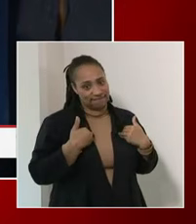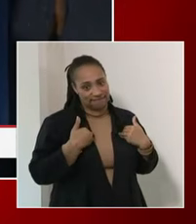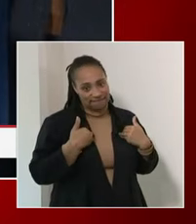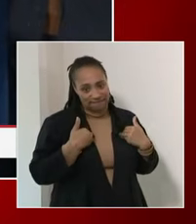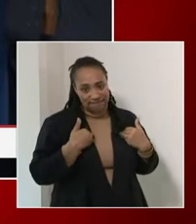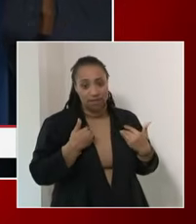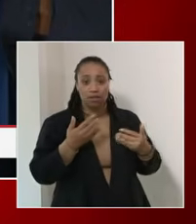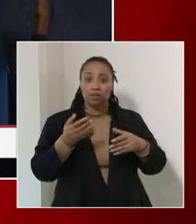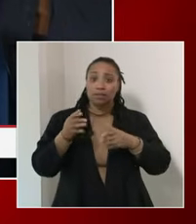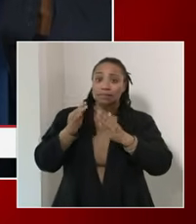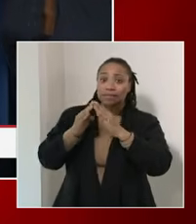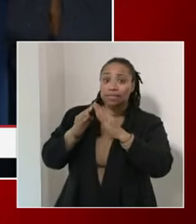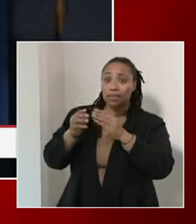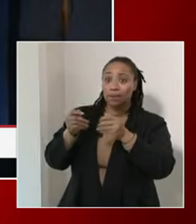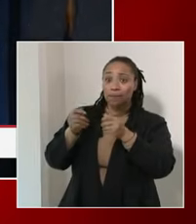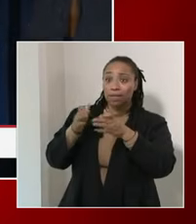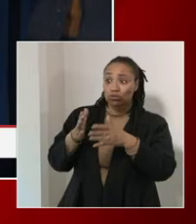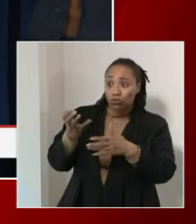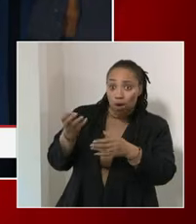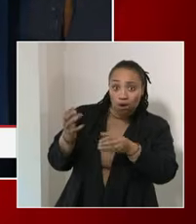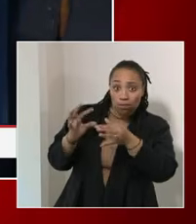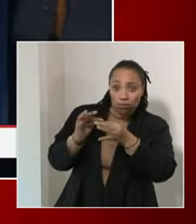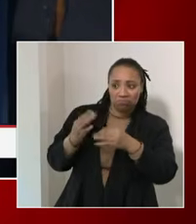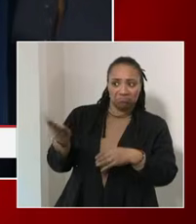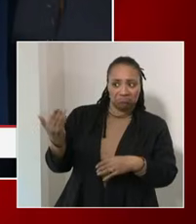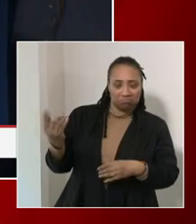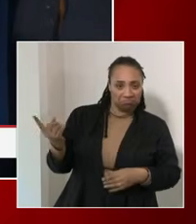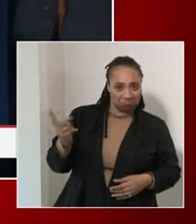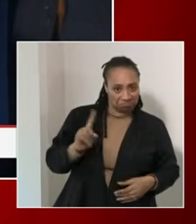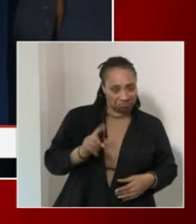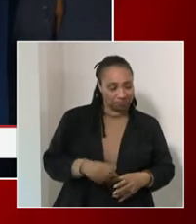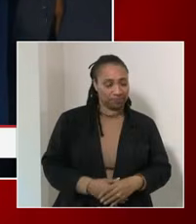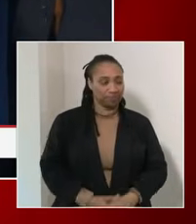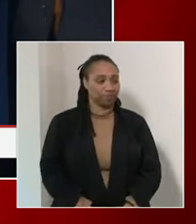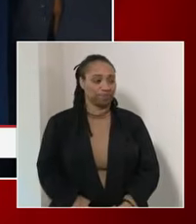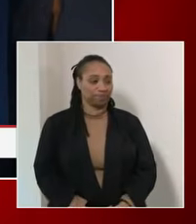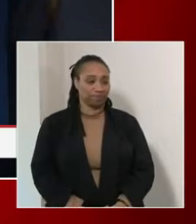They're extraordinarily well-funded reserves.